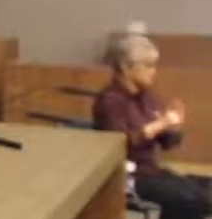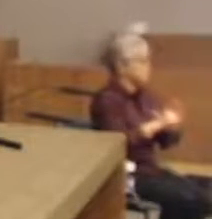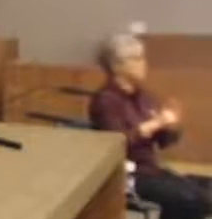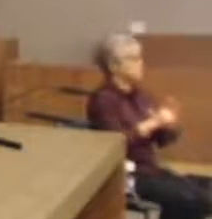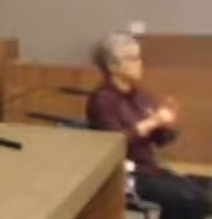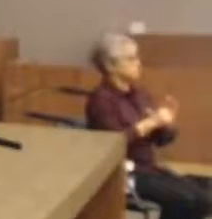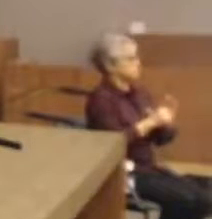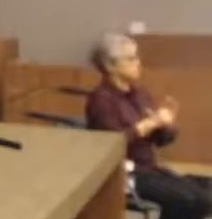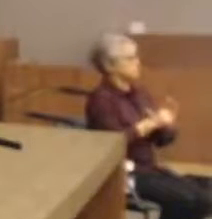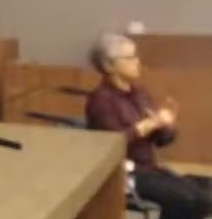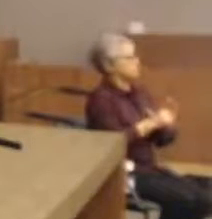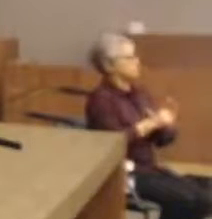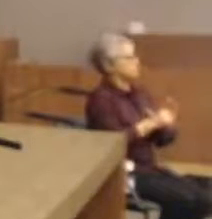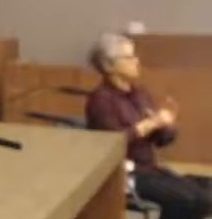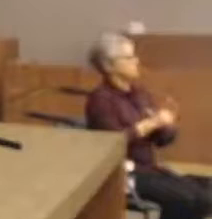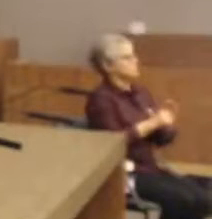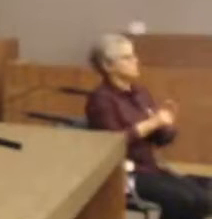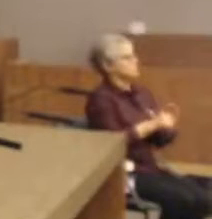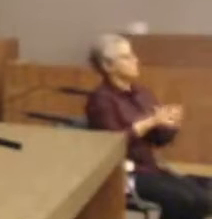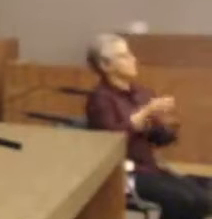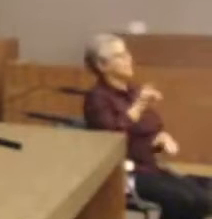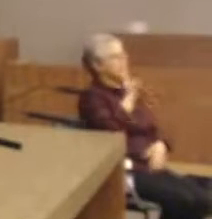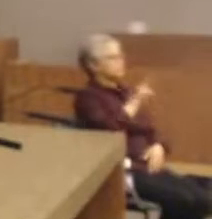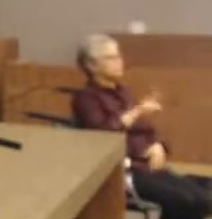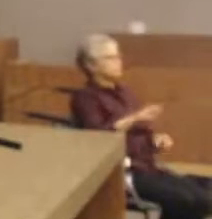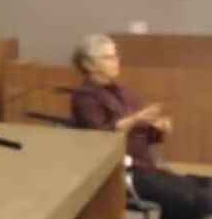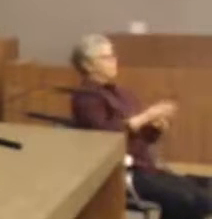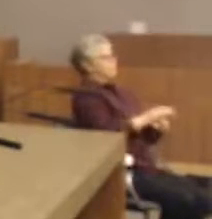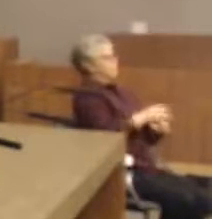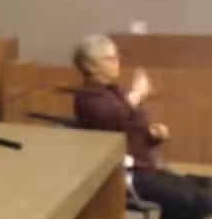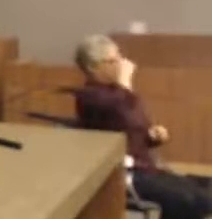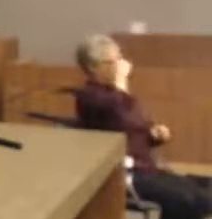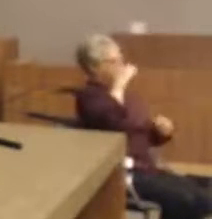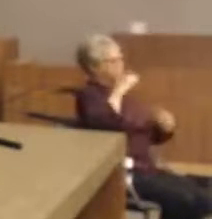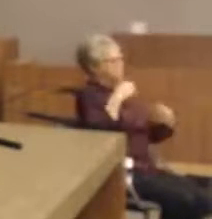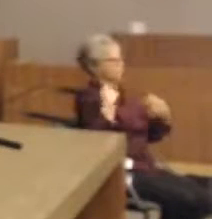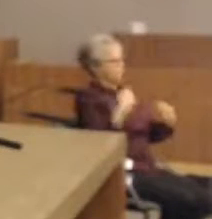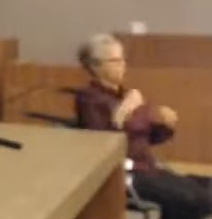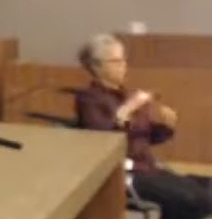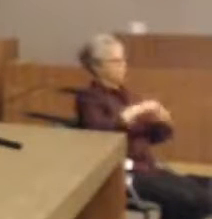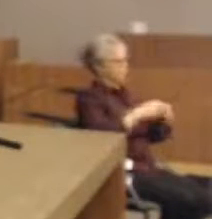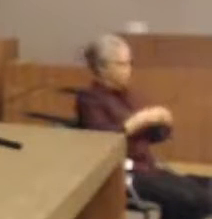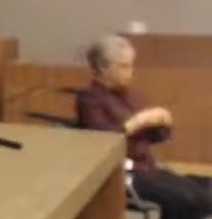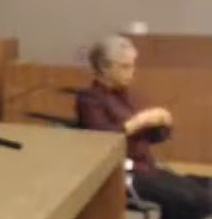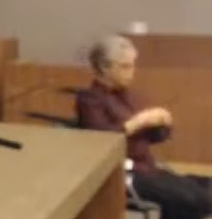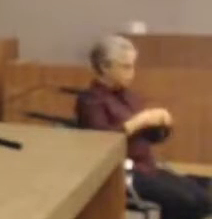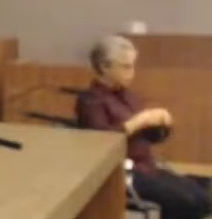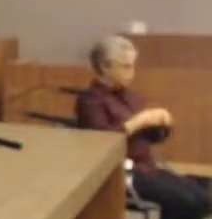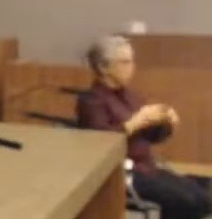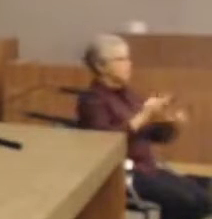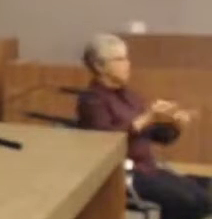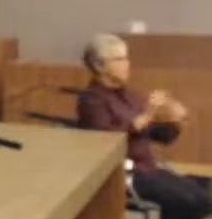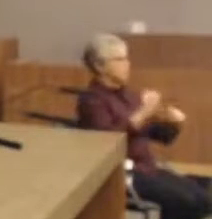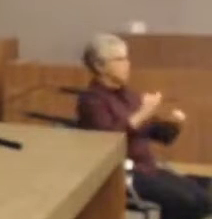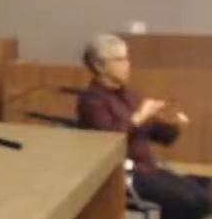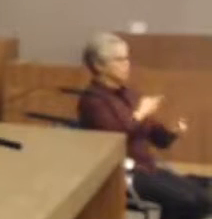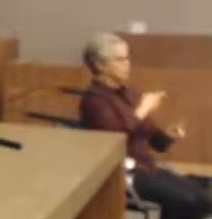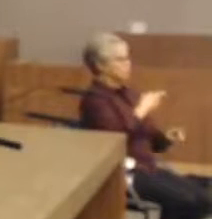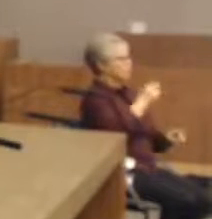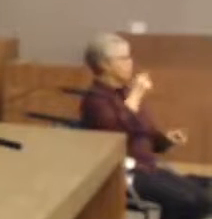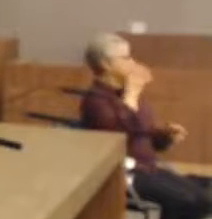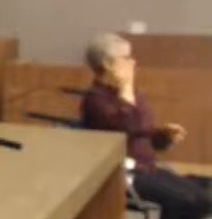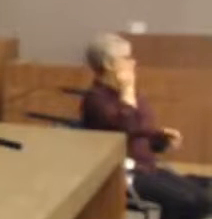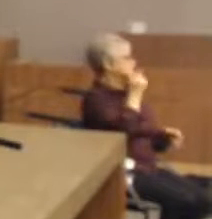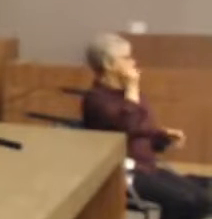significant mental health issue coming out of being experiencing secondary trauma, I'd have to know more about the case. We believe